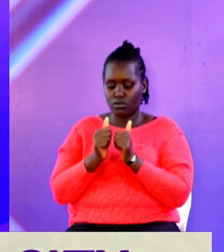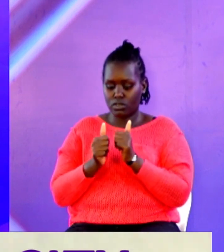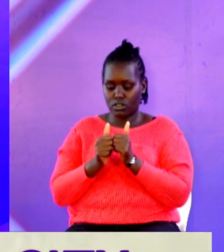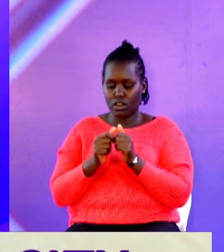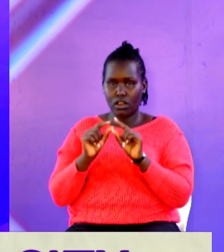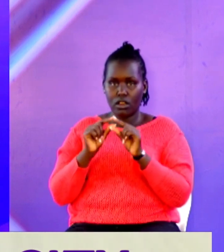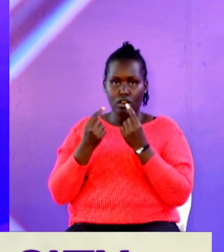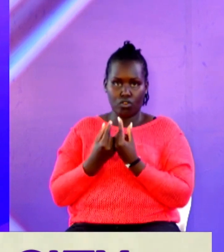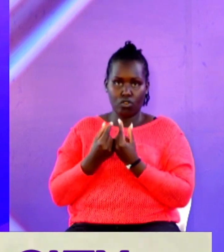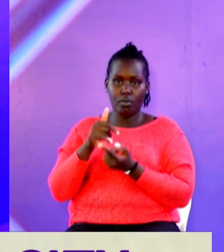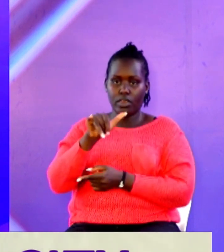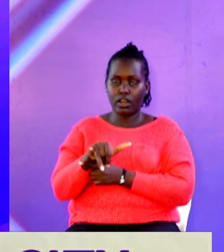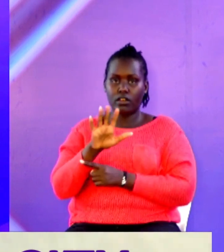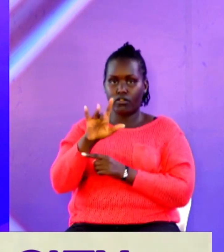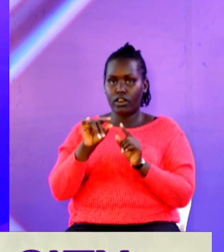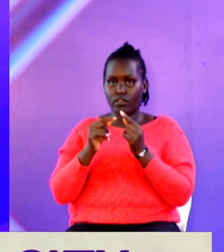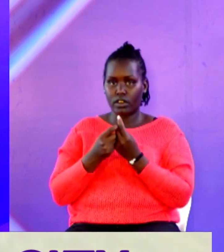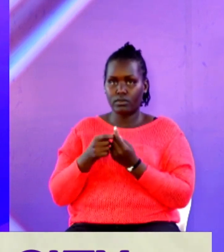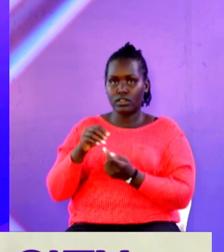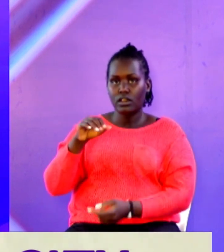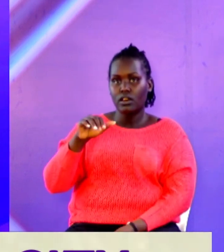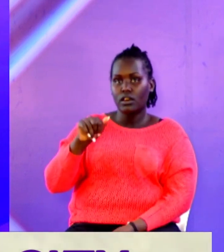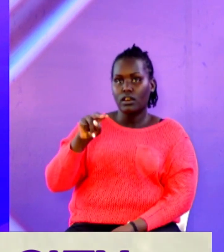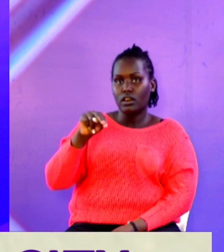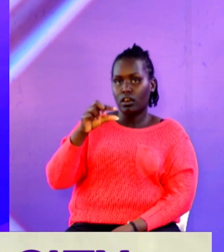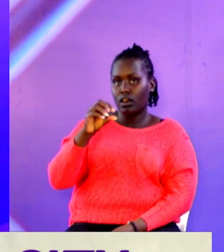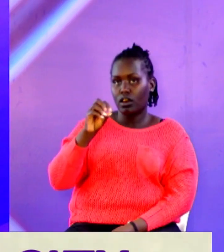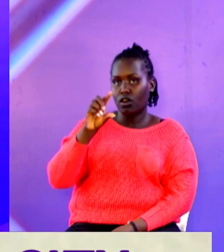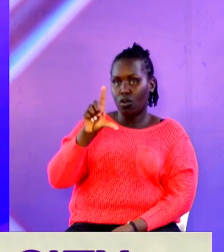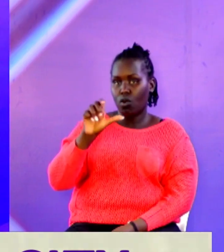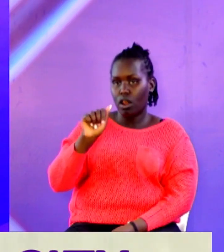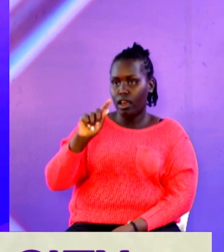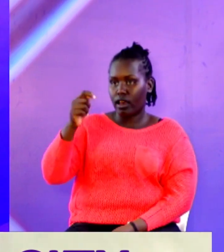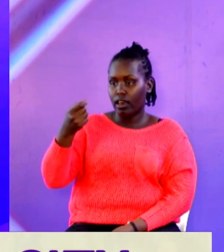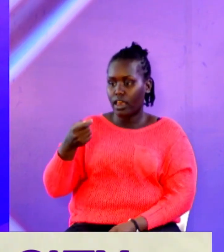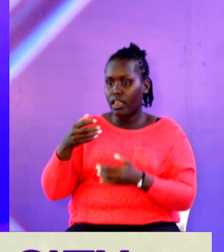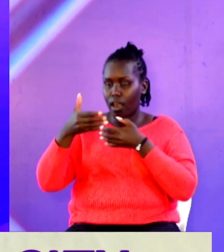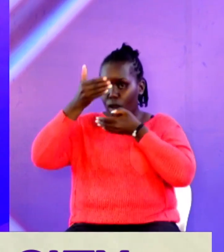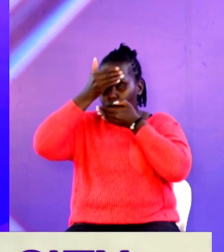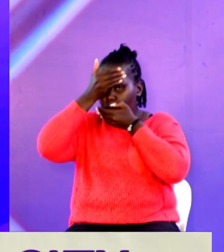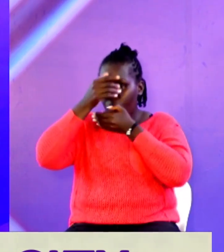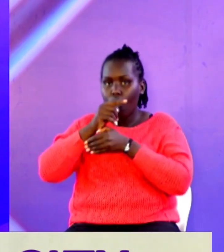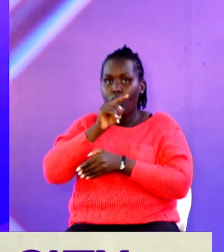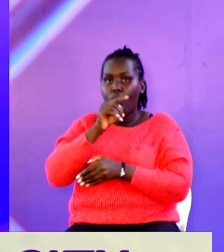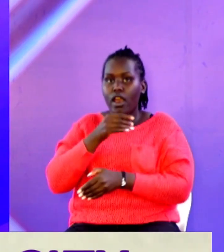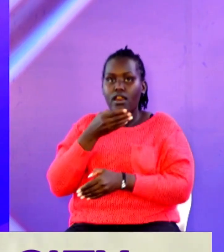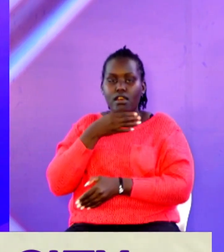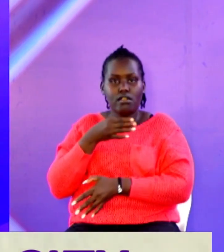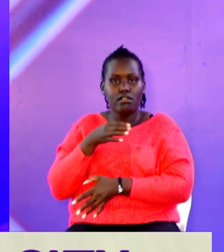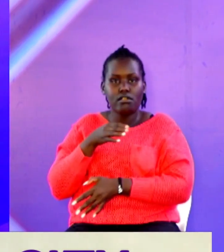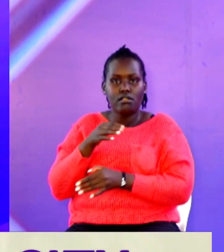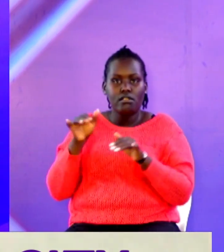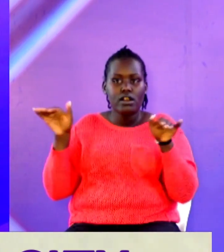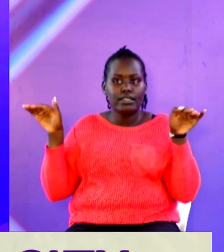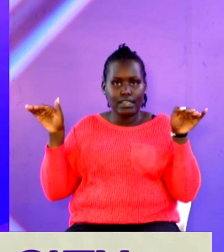death. There are 5 teams. That is Angola, DR Congo, Kenya, Morocco, and Zambia. My guest,